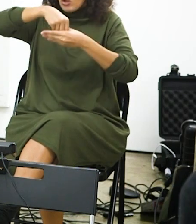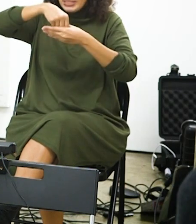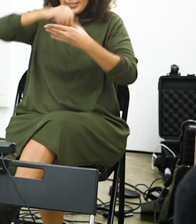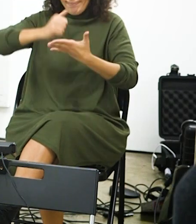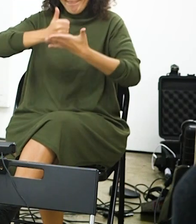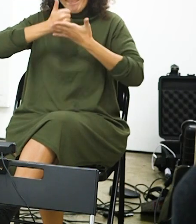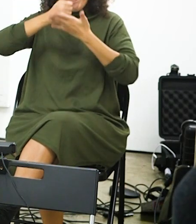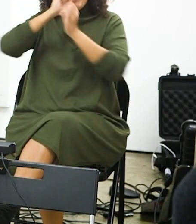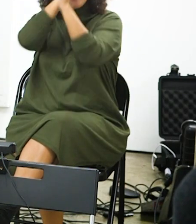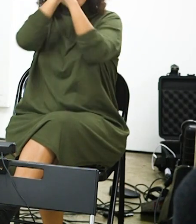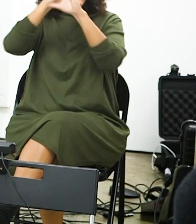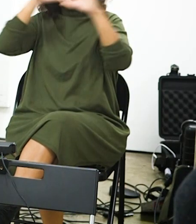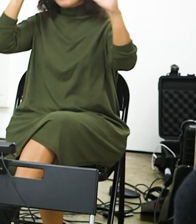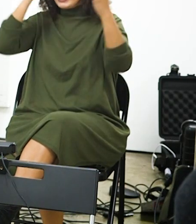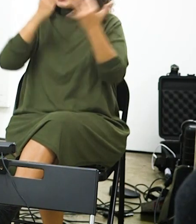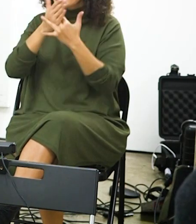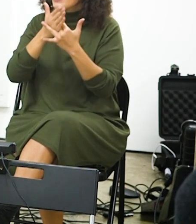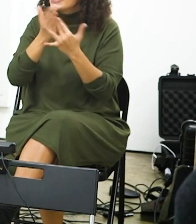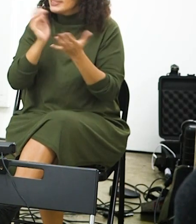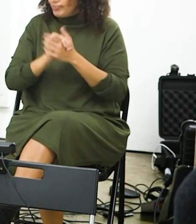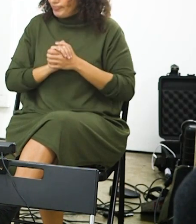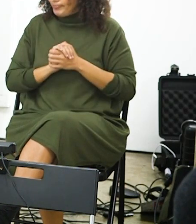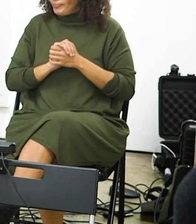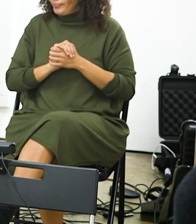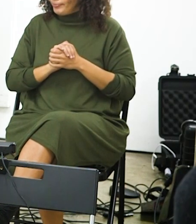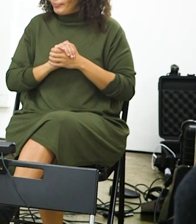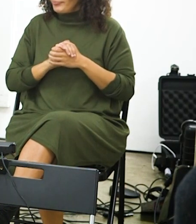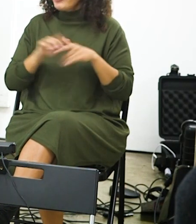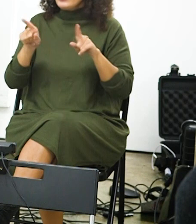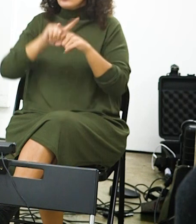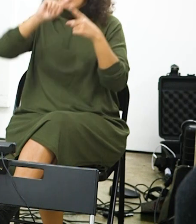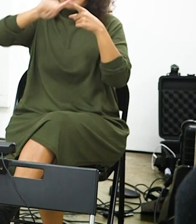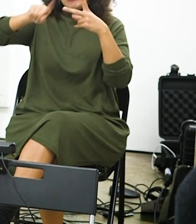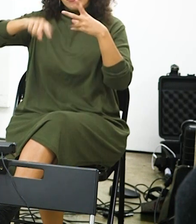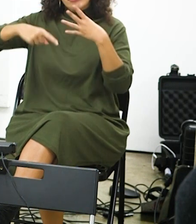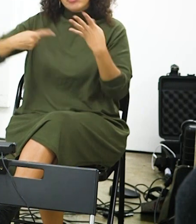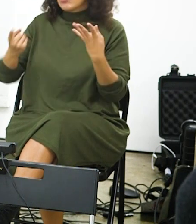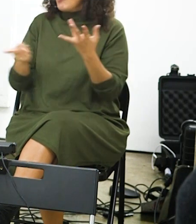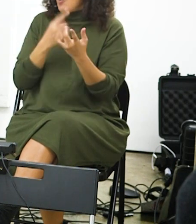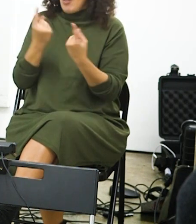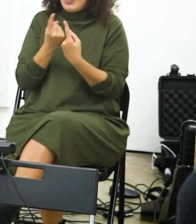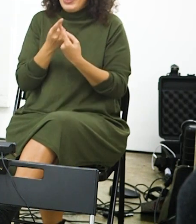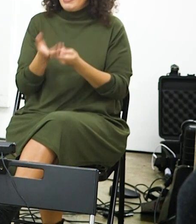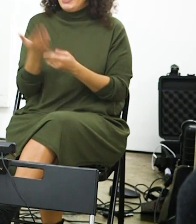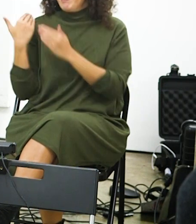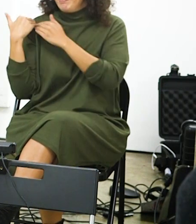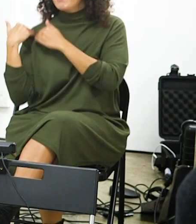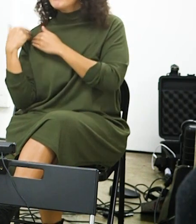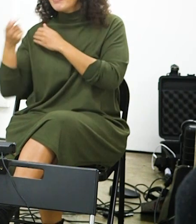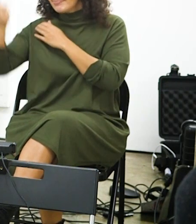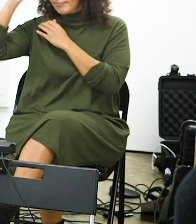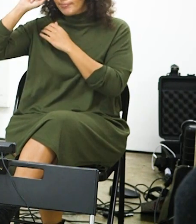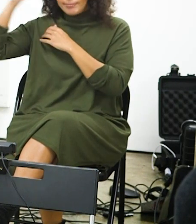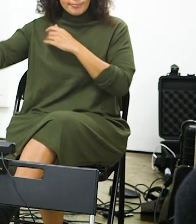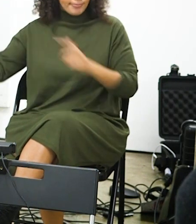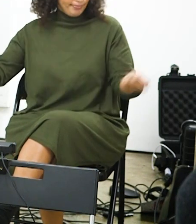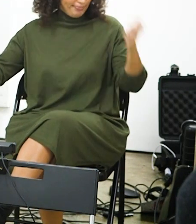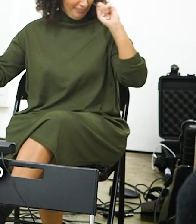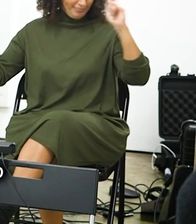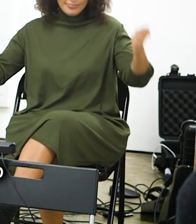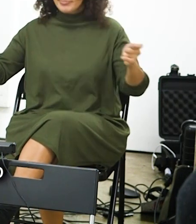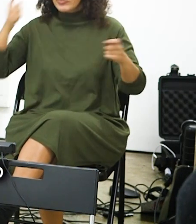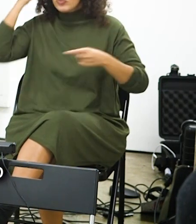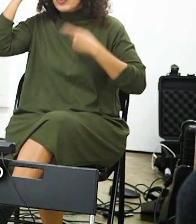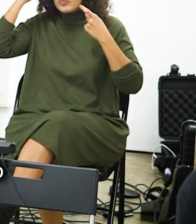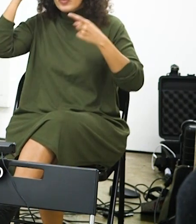accessibility and new futures around that. And I'm also a lecturer at Goldsmiths. So all these different hats are kind of different ways to think about accessibility as both a